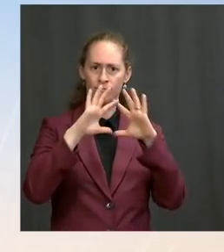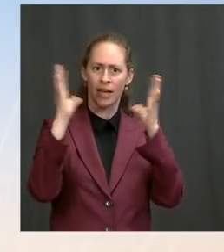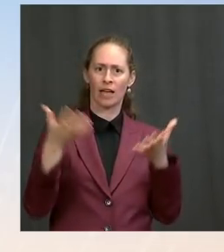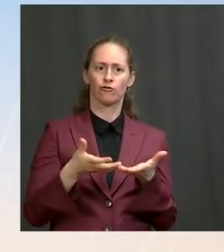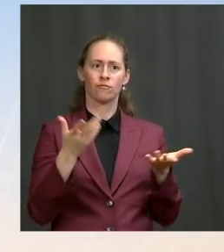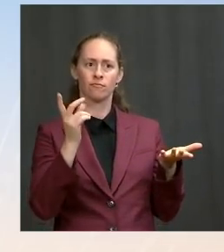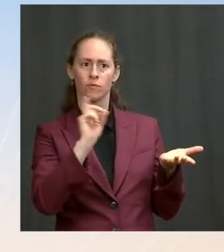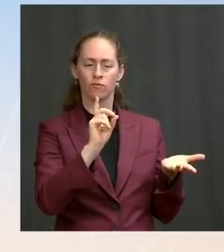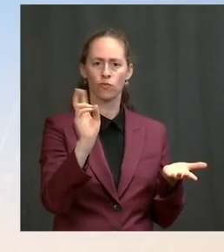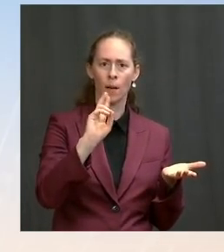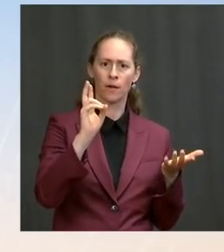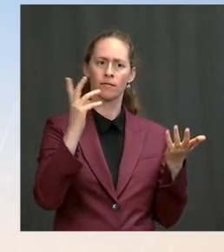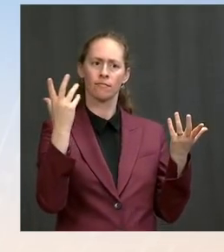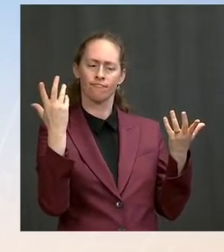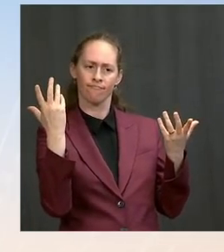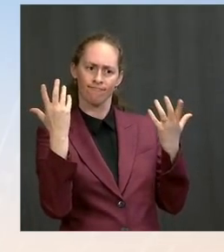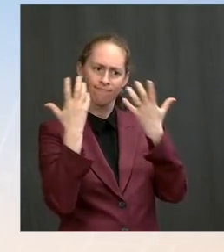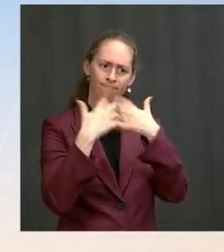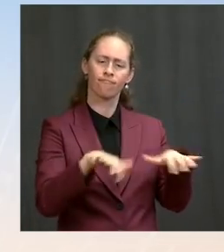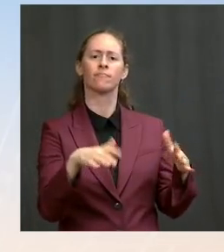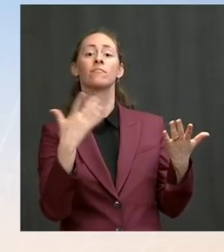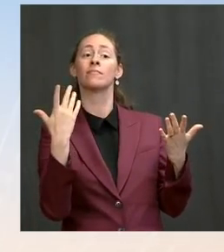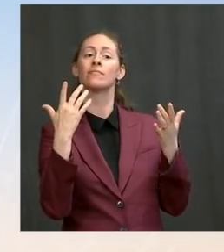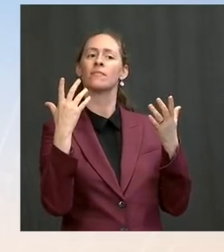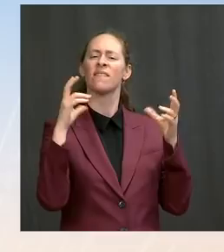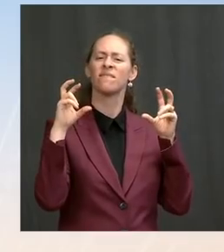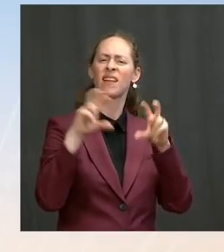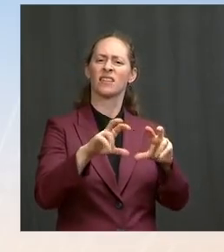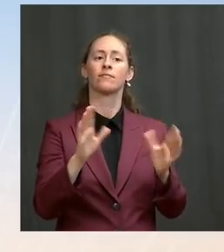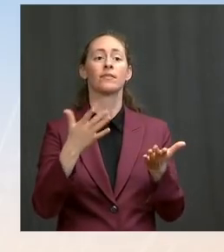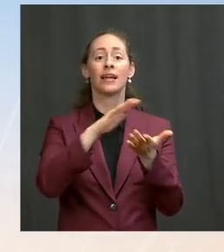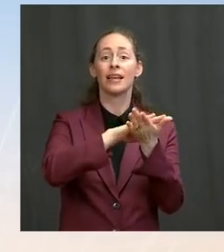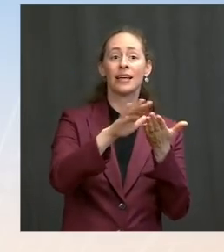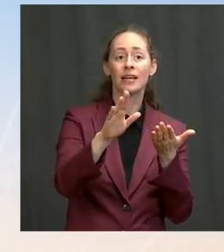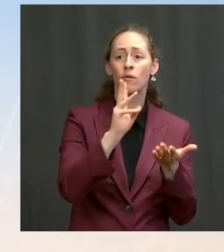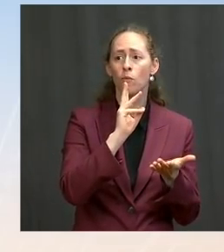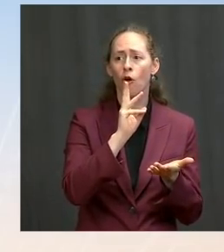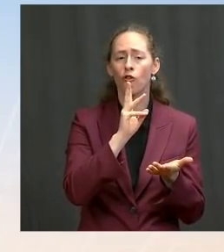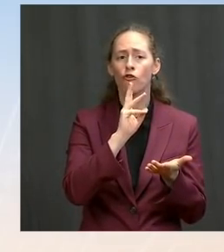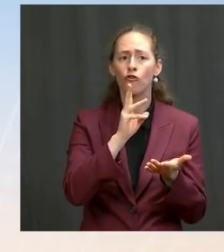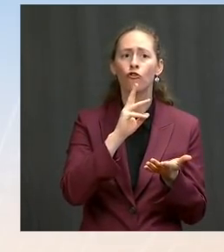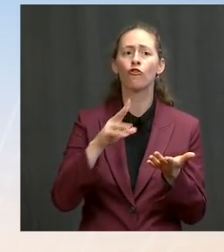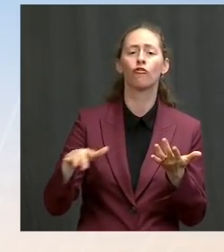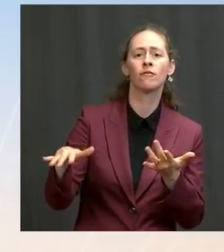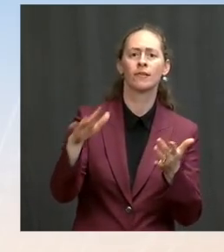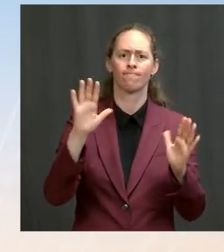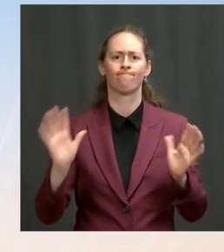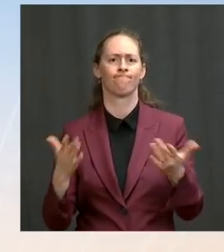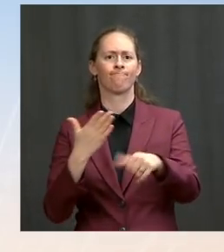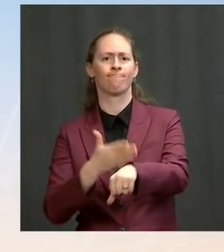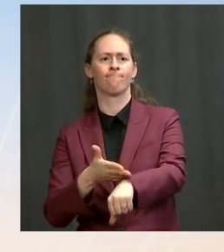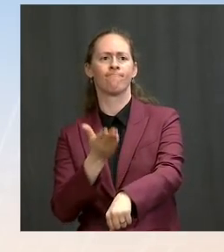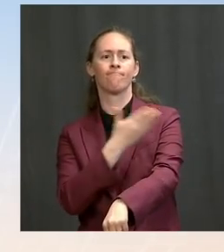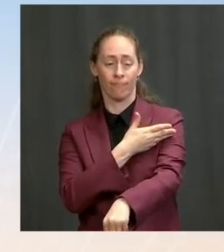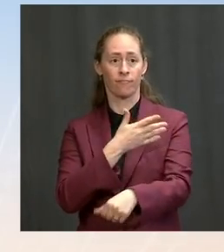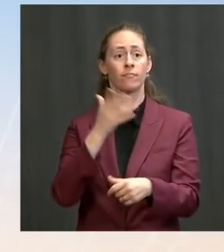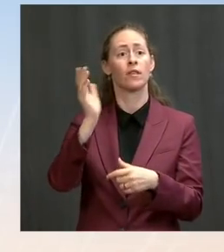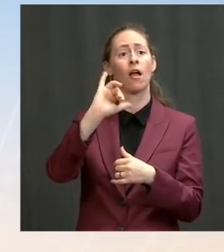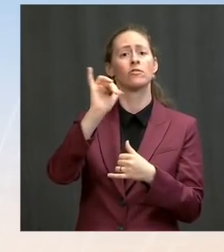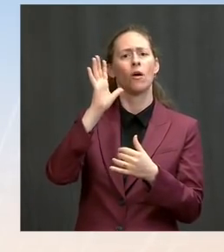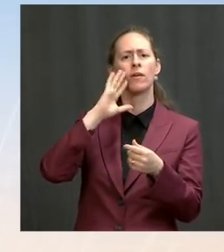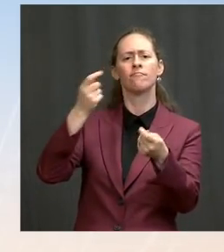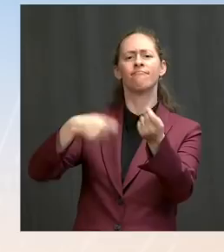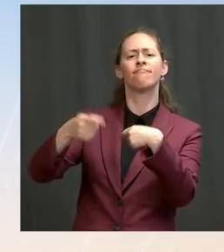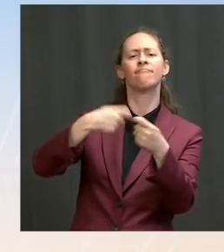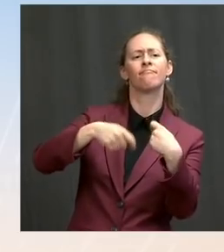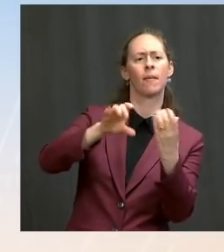in the nation's clean water infrastructure, including funds needed to eliminate and replace 100% of lead water pipes and service lines.